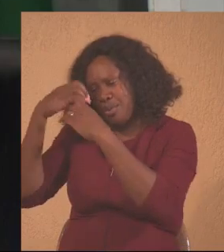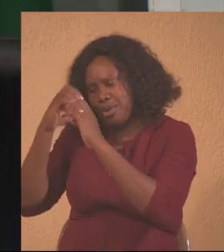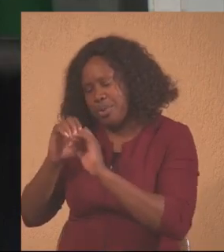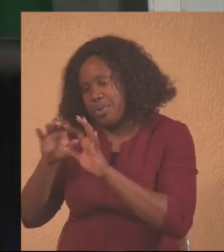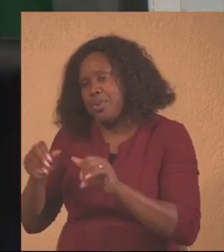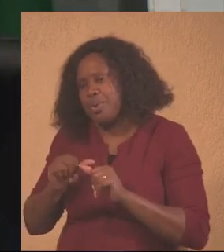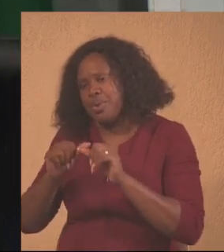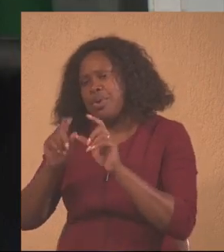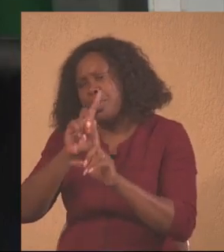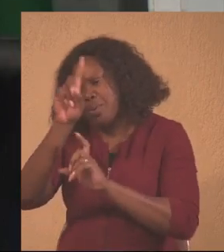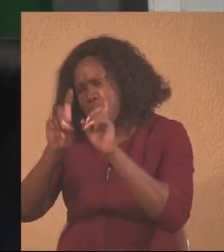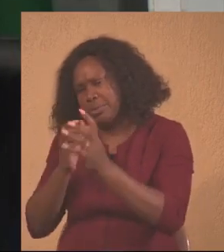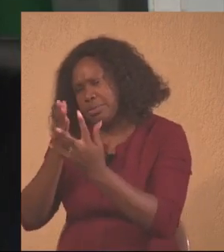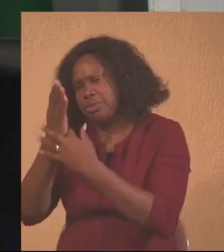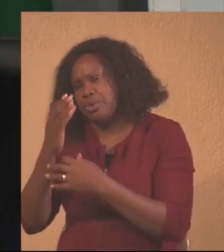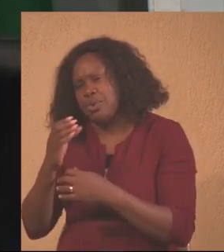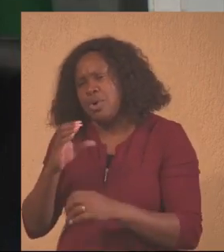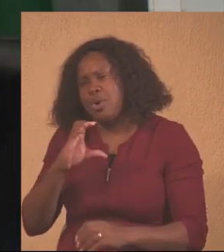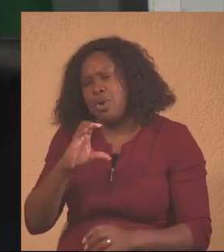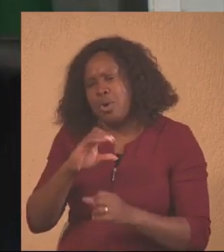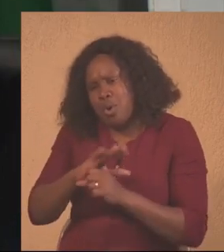your questions through our